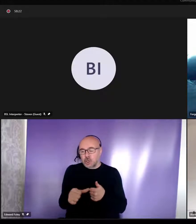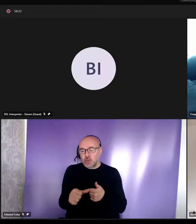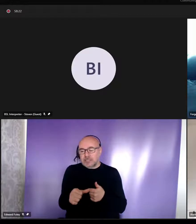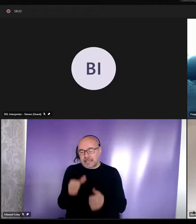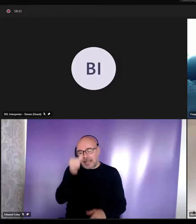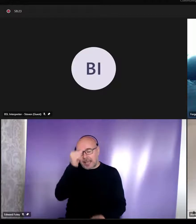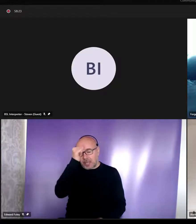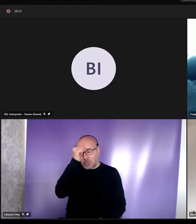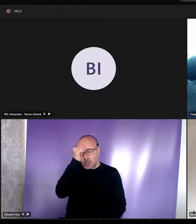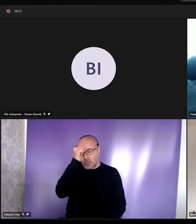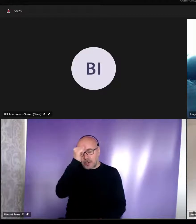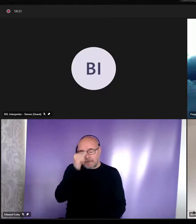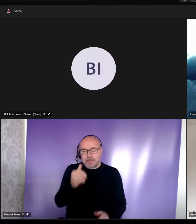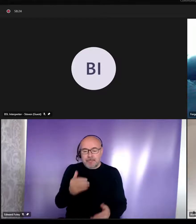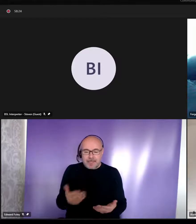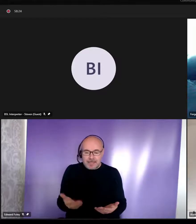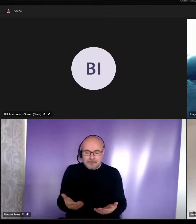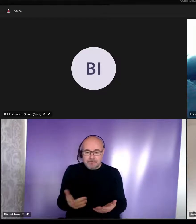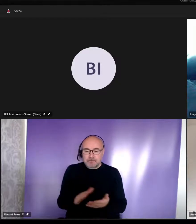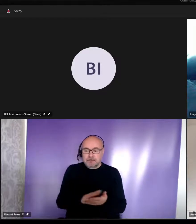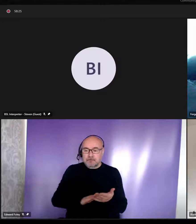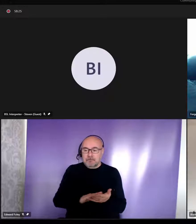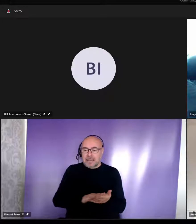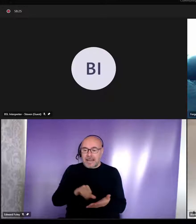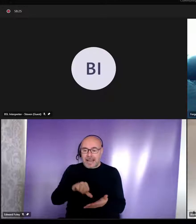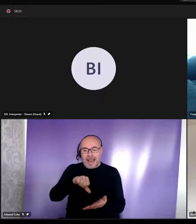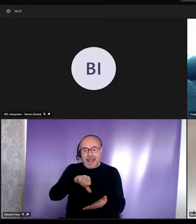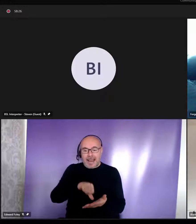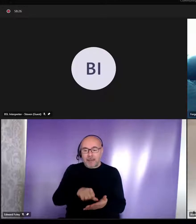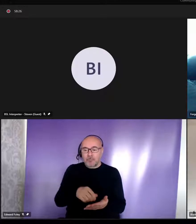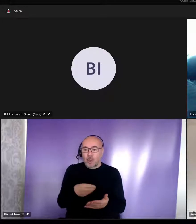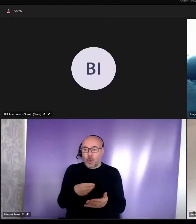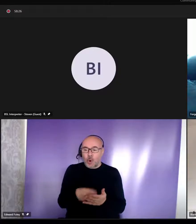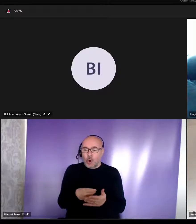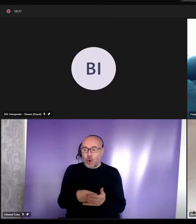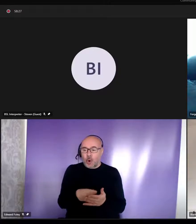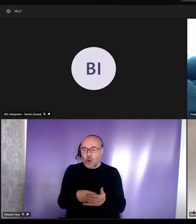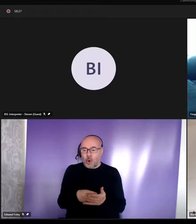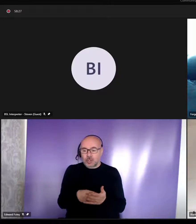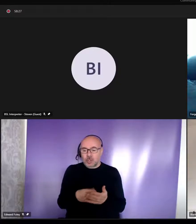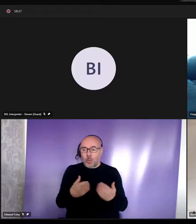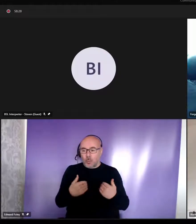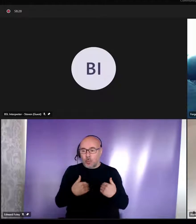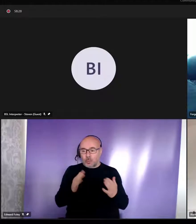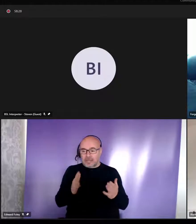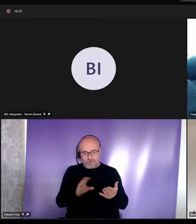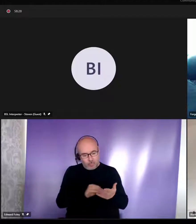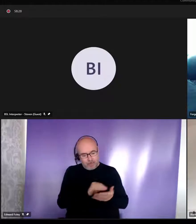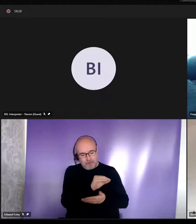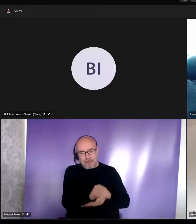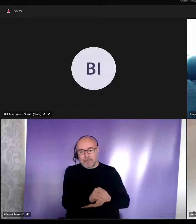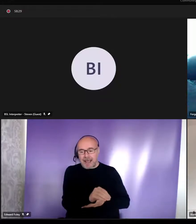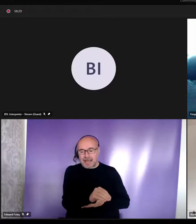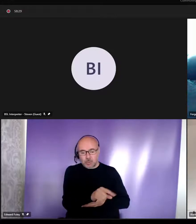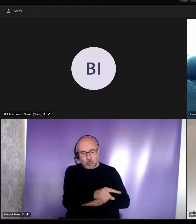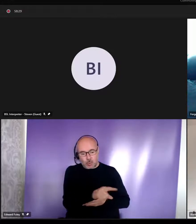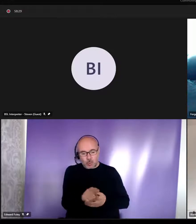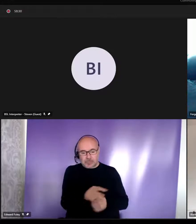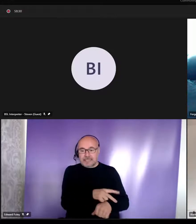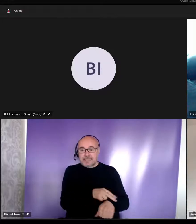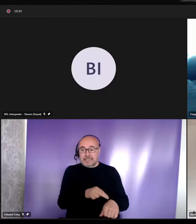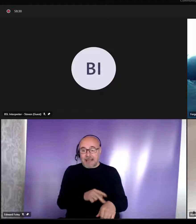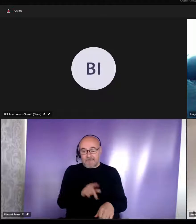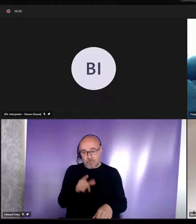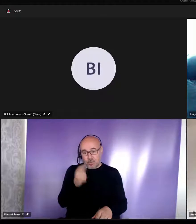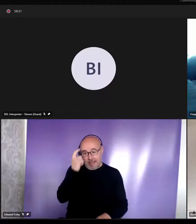main capital cost, if you like, for a staff member, and they need to be reimbursed for that. But when you consider the amount of money that's